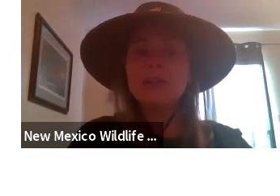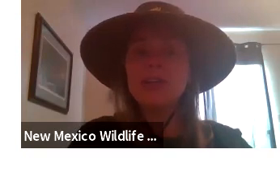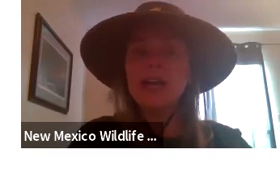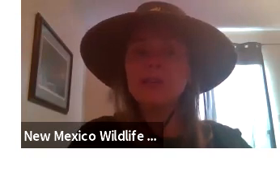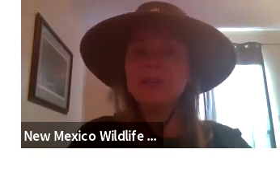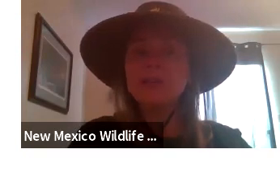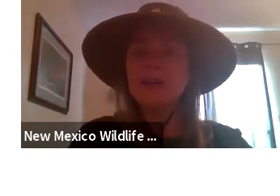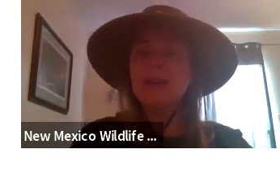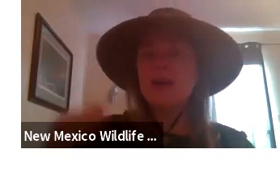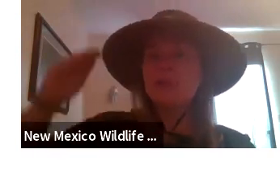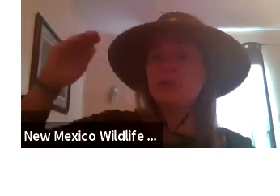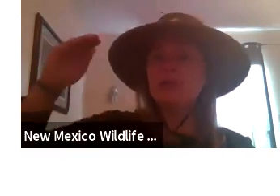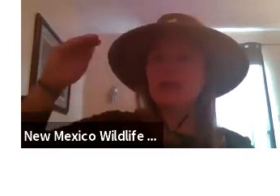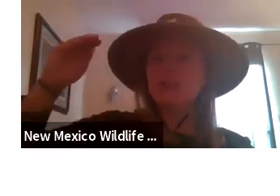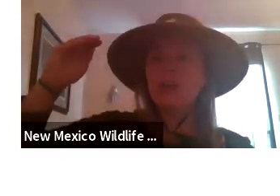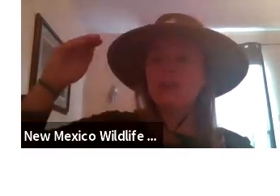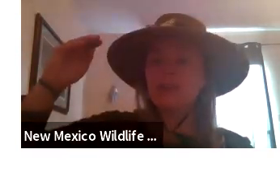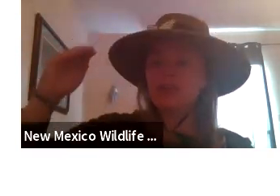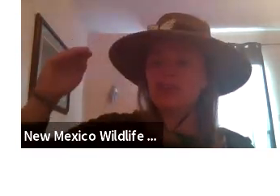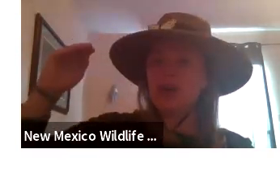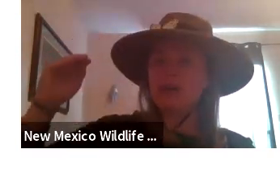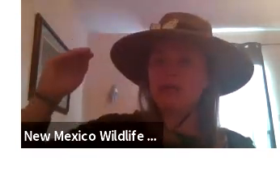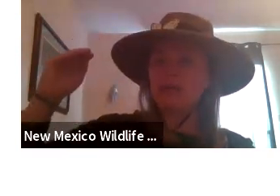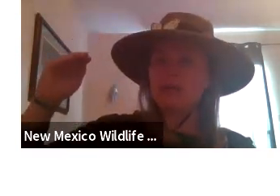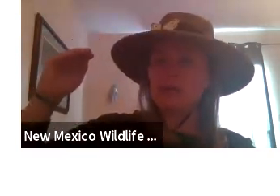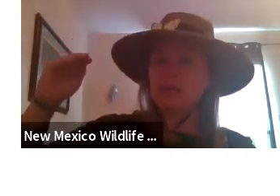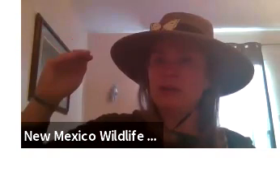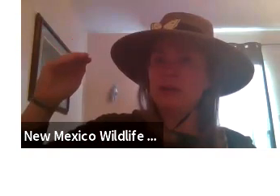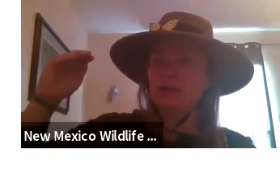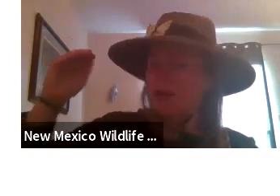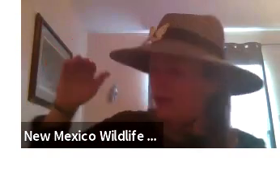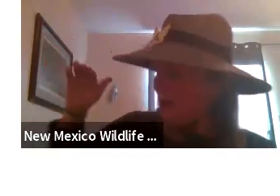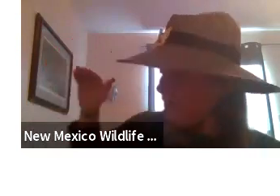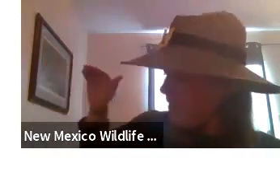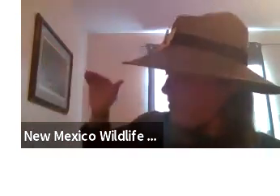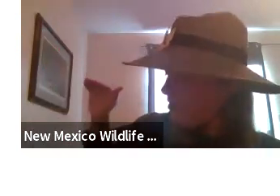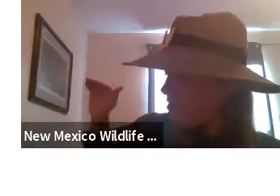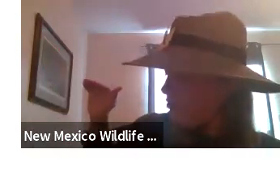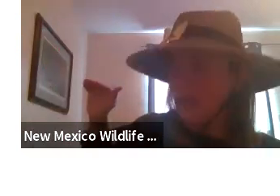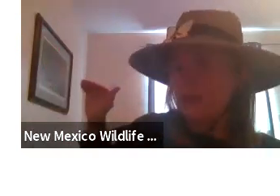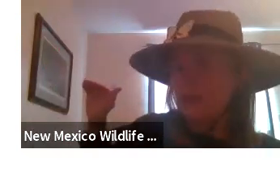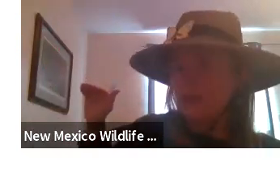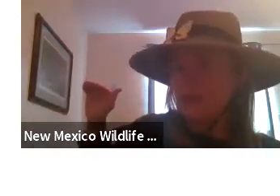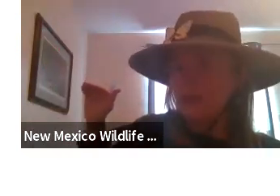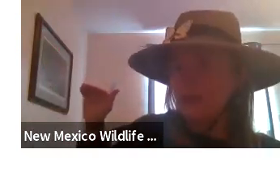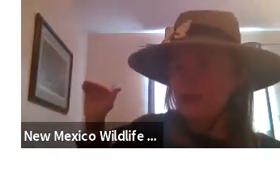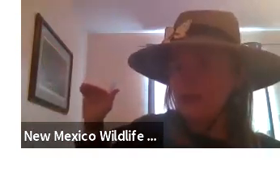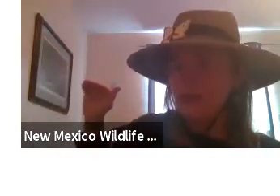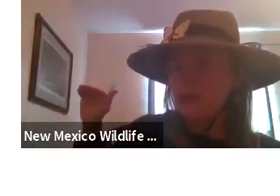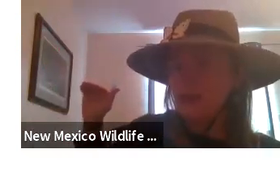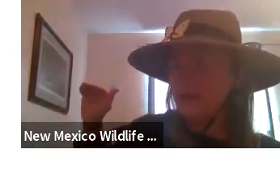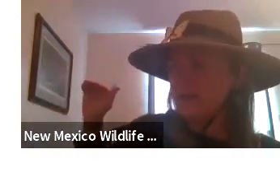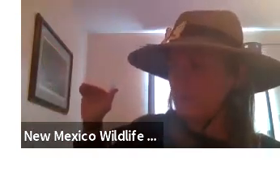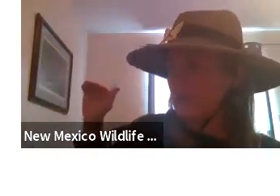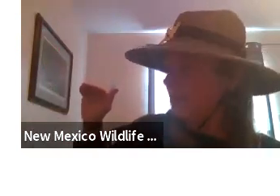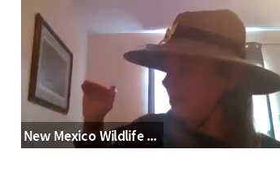word child. And we just sign child like this, child. Like kind of like there's a little child standing here